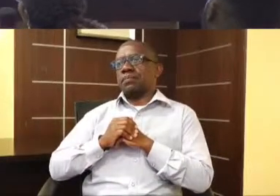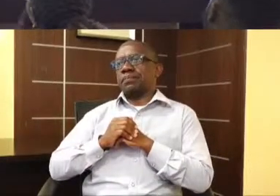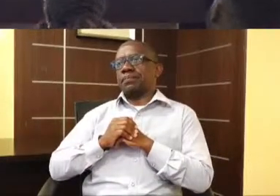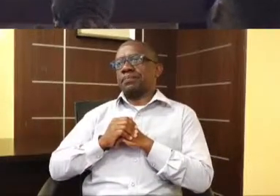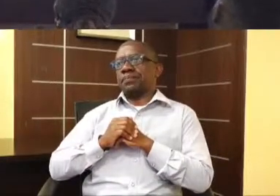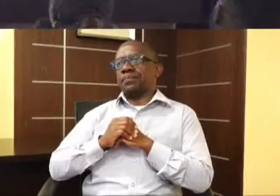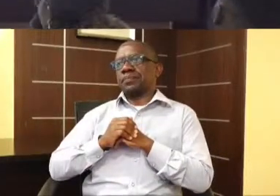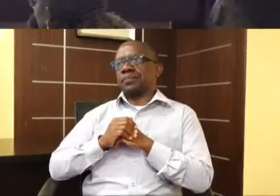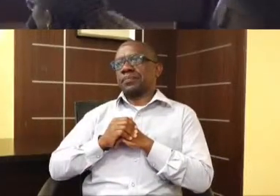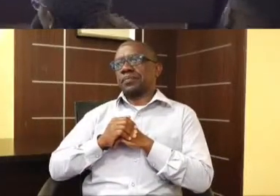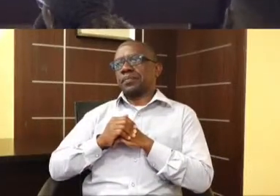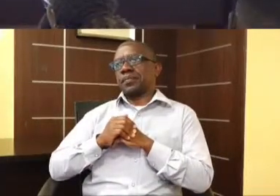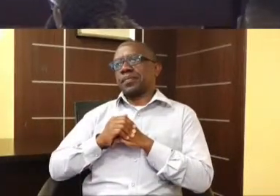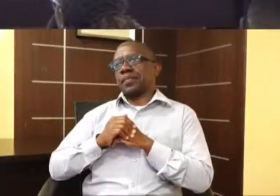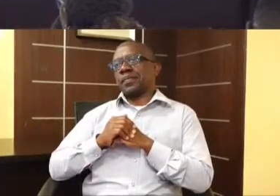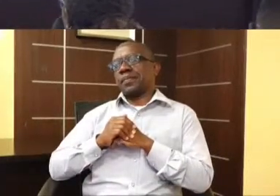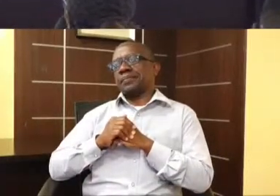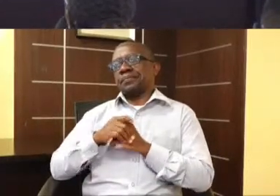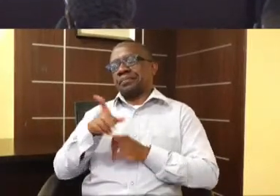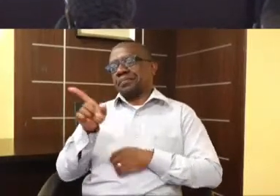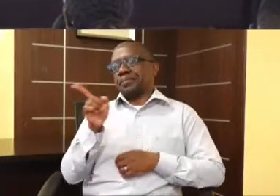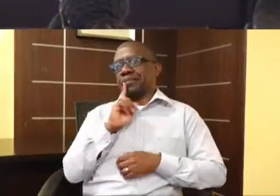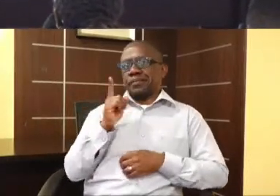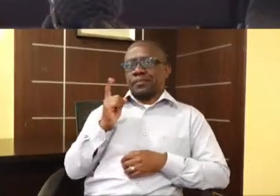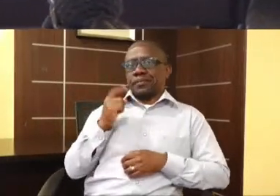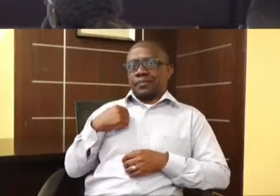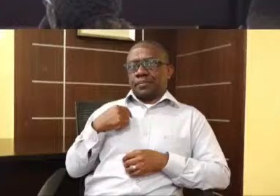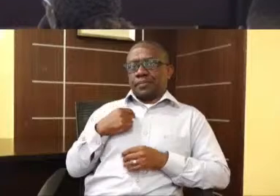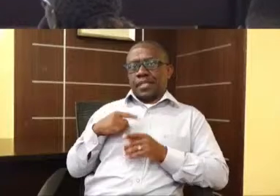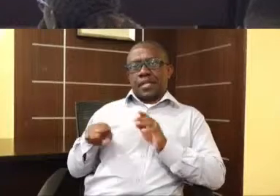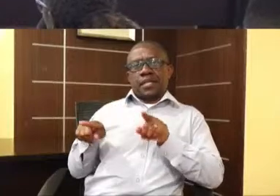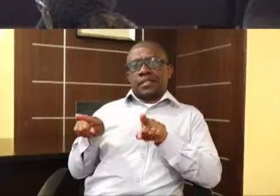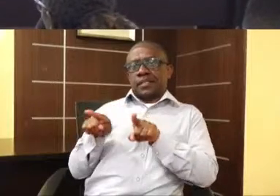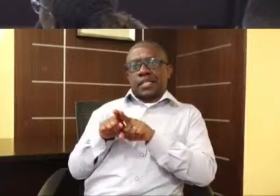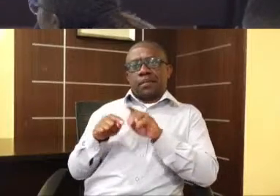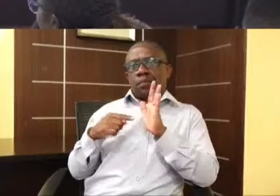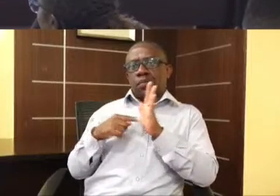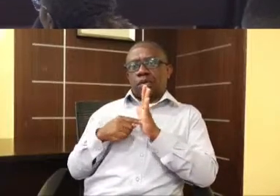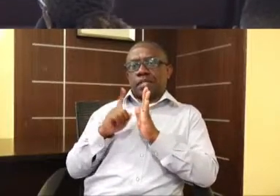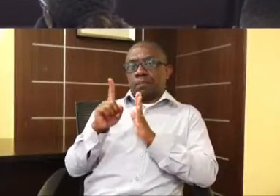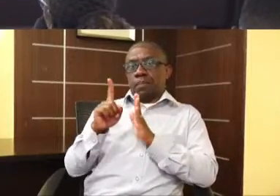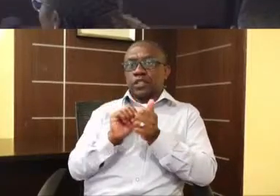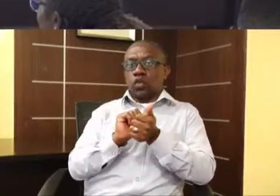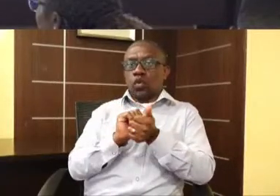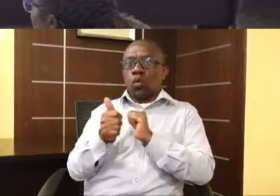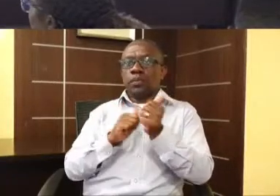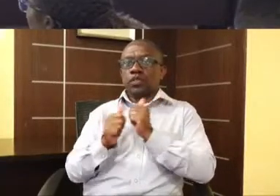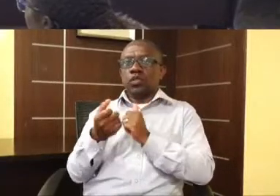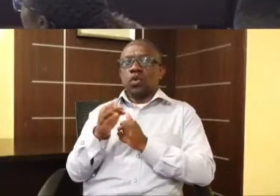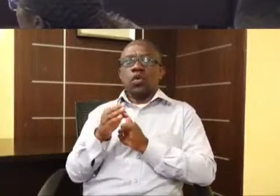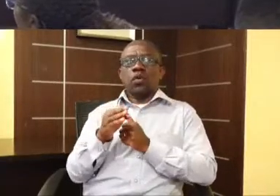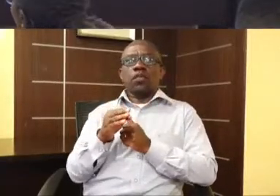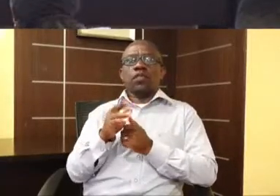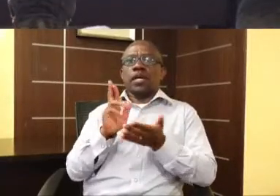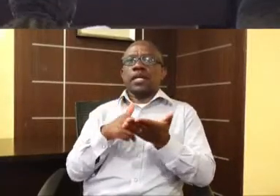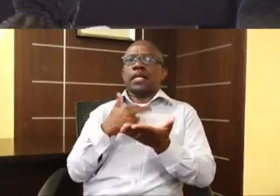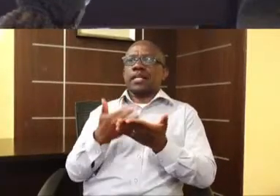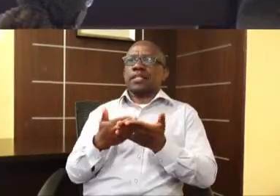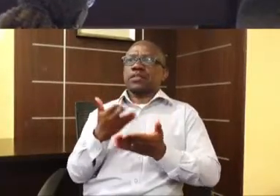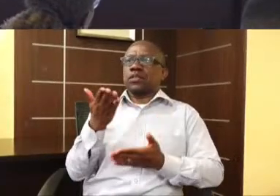I think he has just said what I wanted to say, but my point was competition of the limited resources.